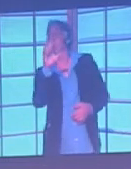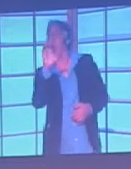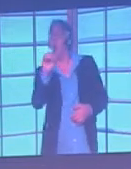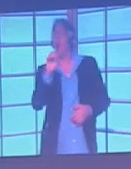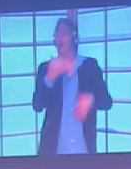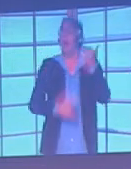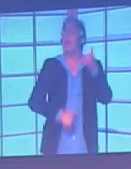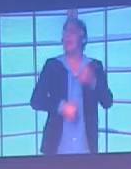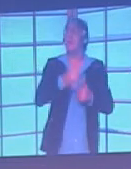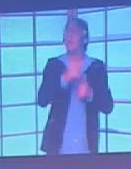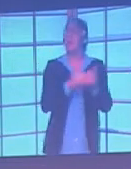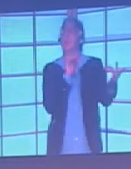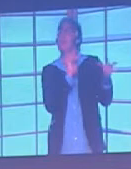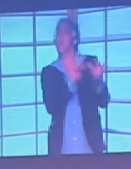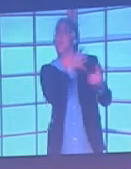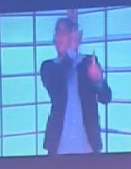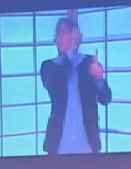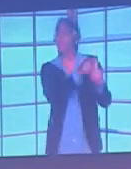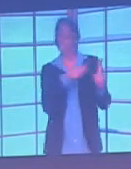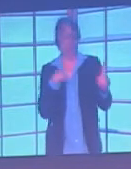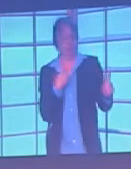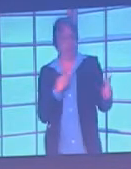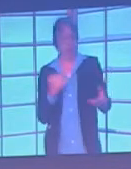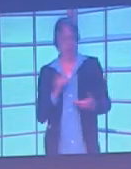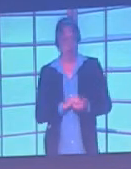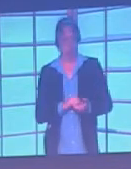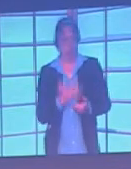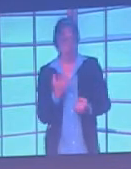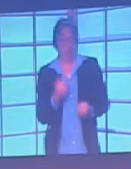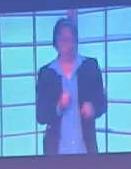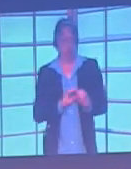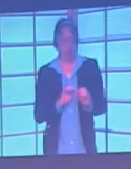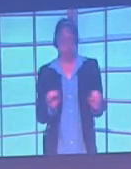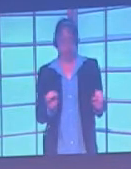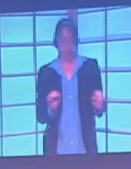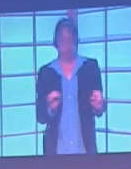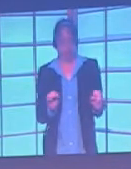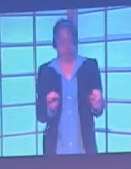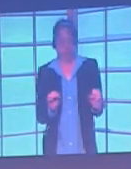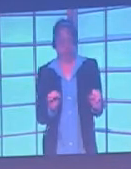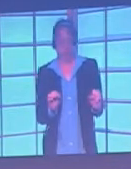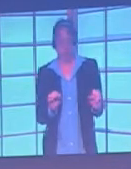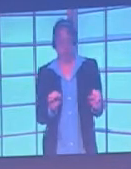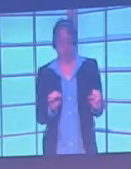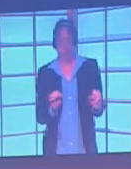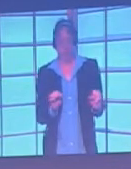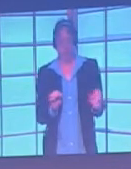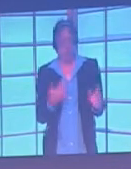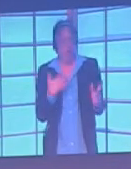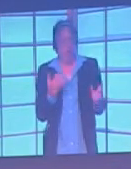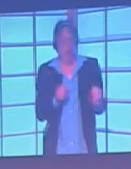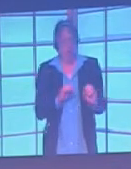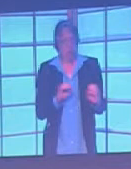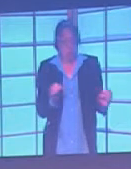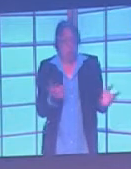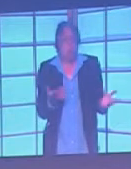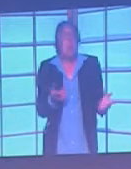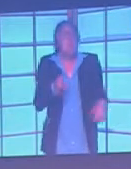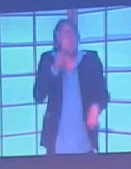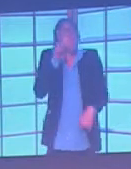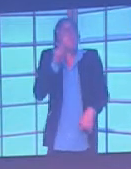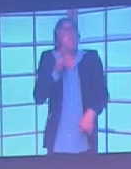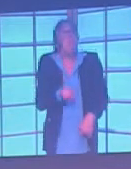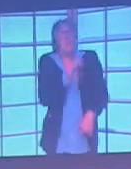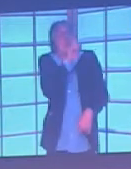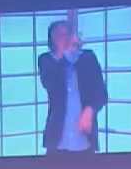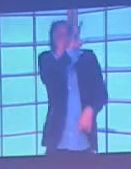as KKN, as you say, are DLO. Well, I think It's other